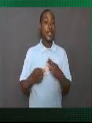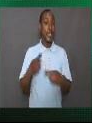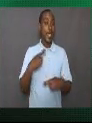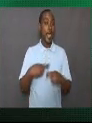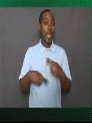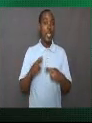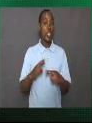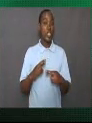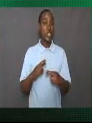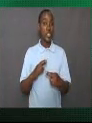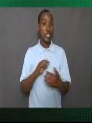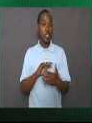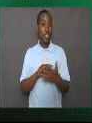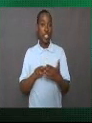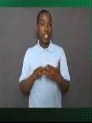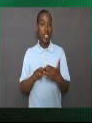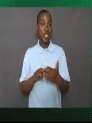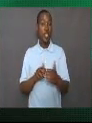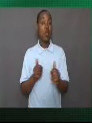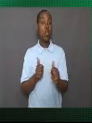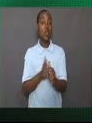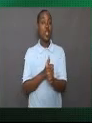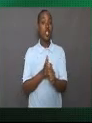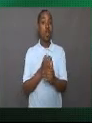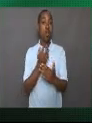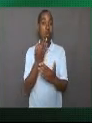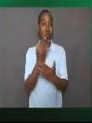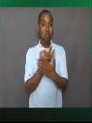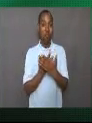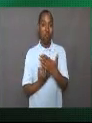be stated as the following formula.